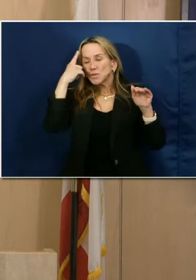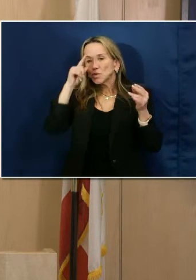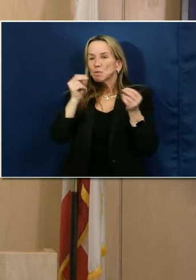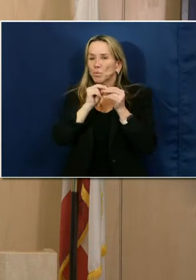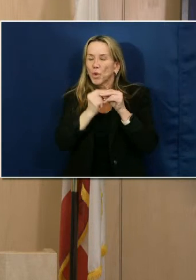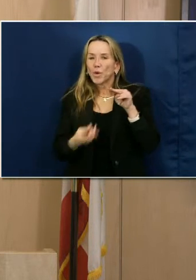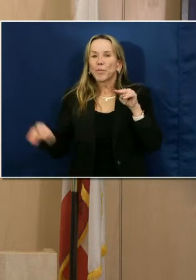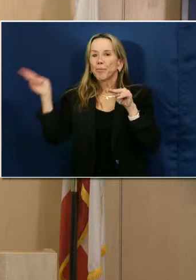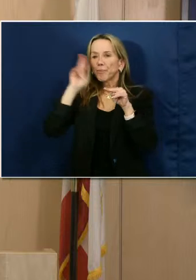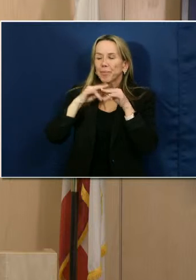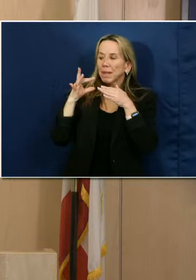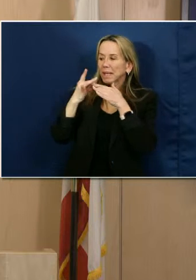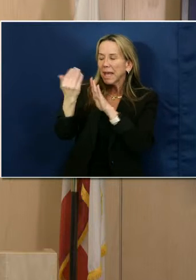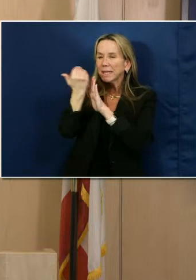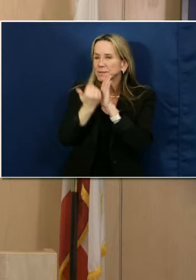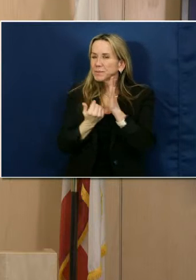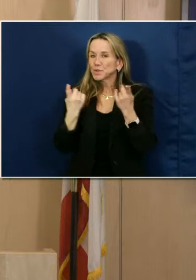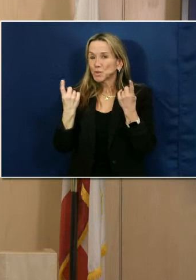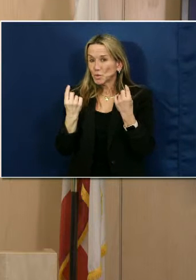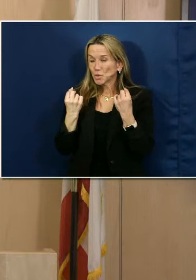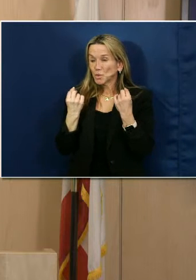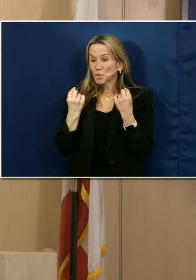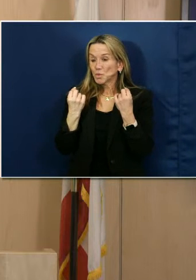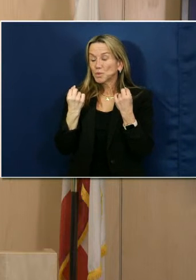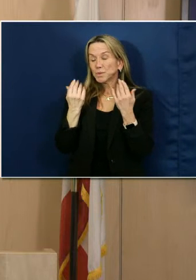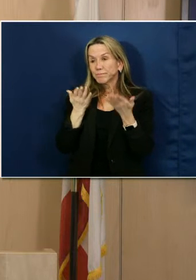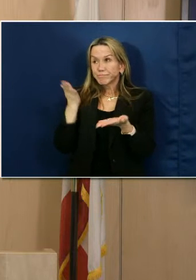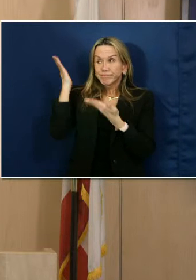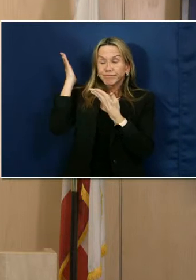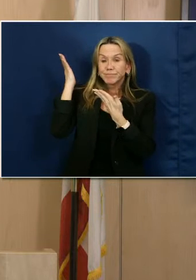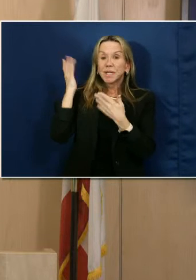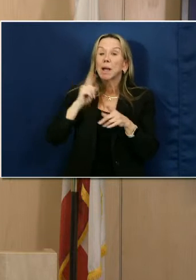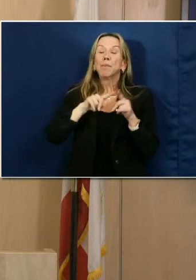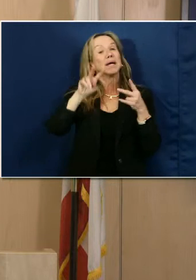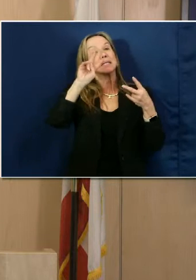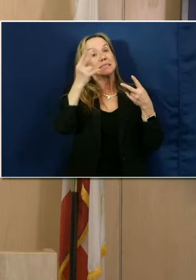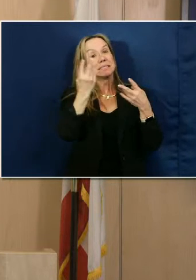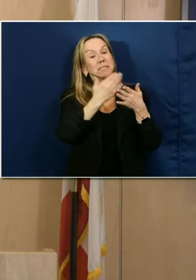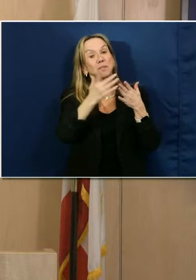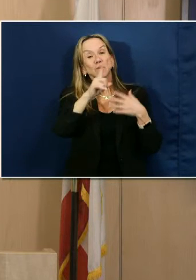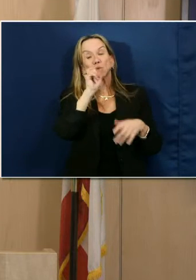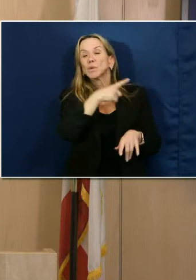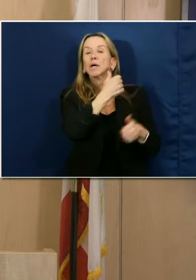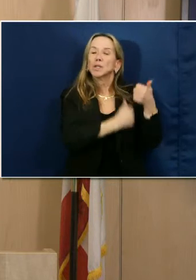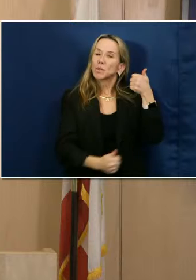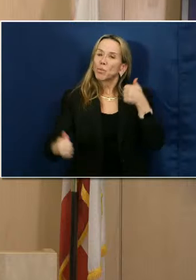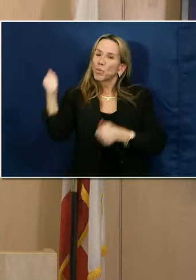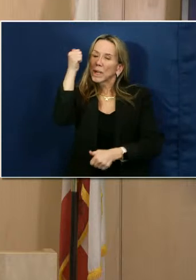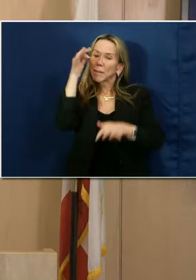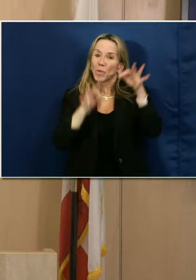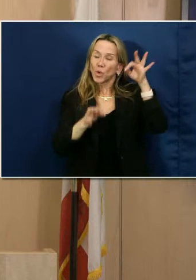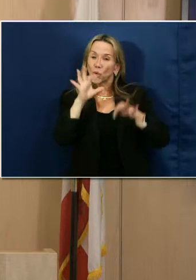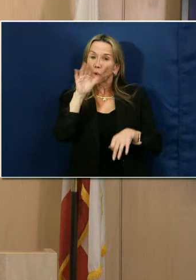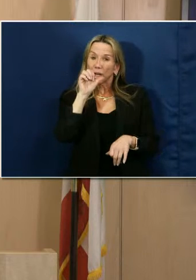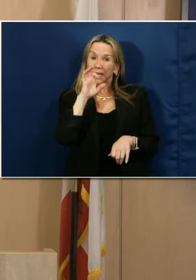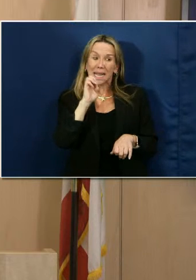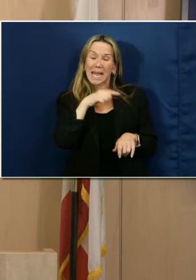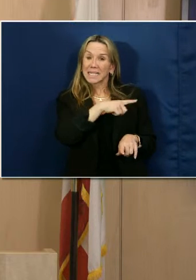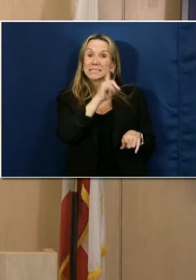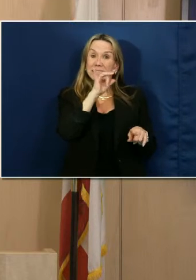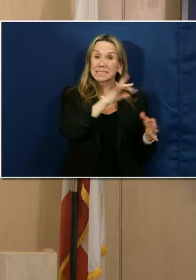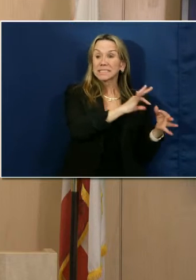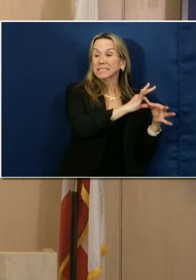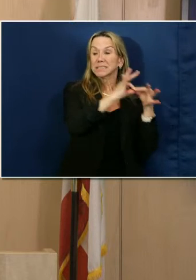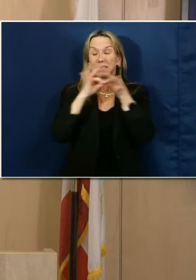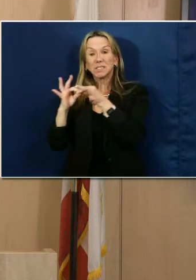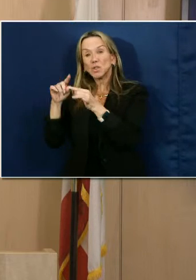around appropriate steps. As it relates to the second one, the Supreme Court case that was ruled related to a specific instance in the state of New